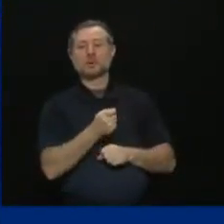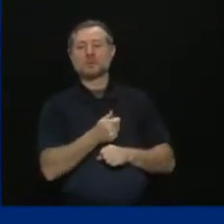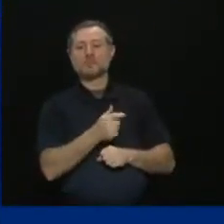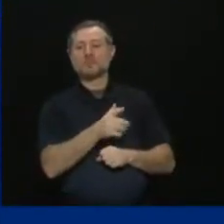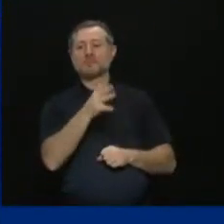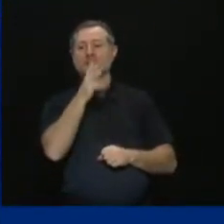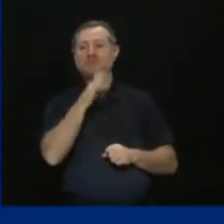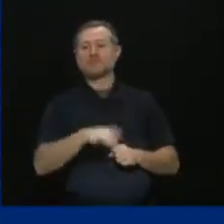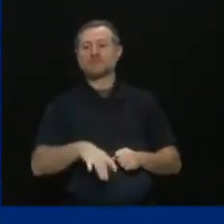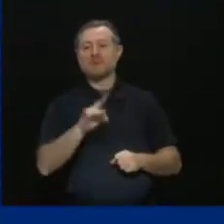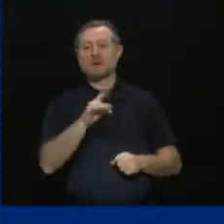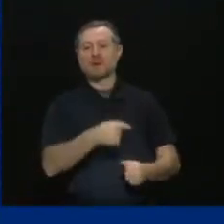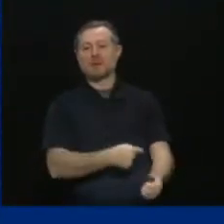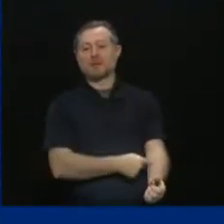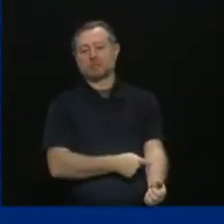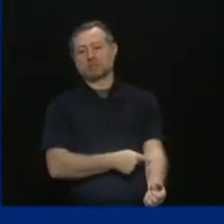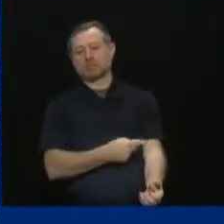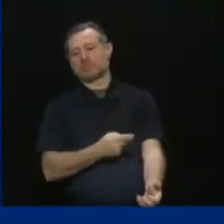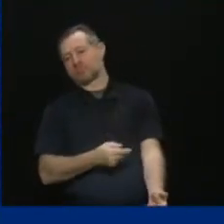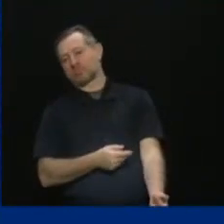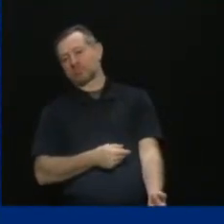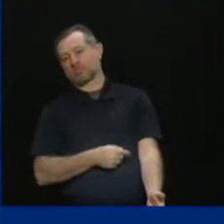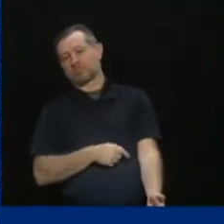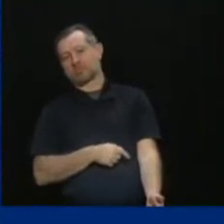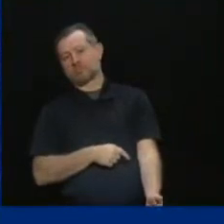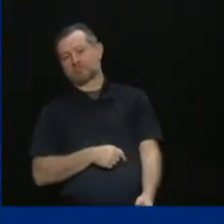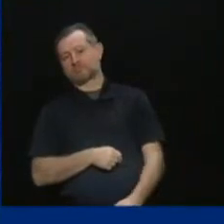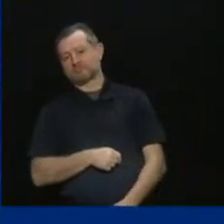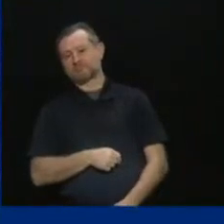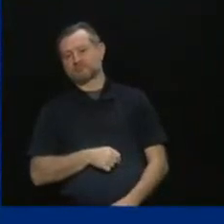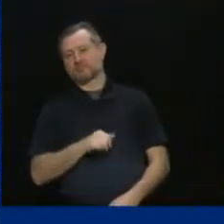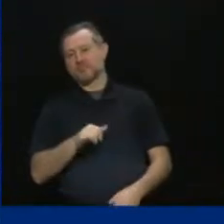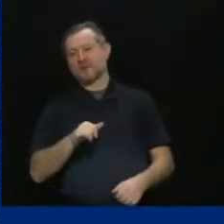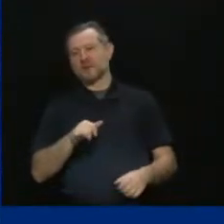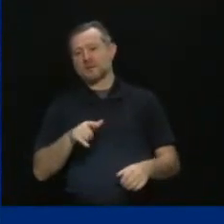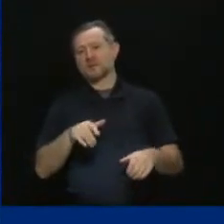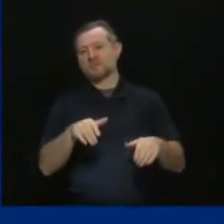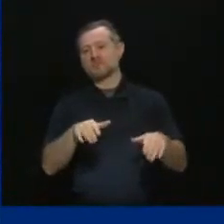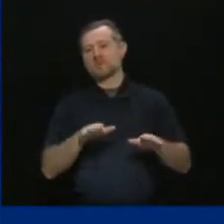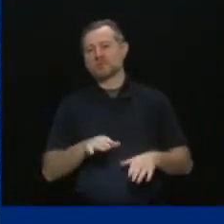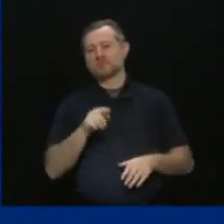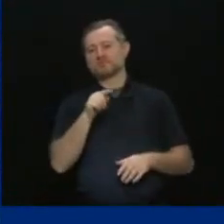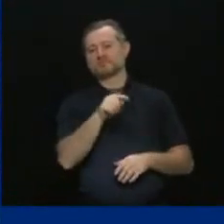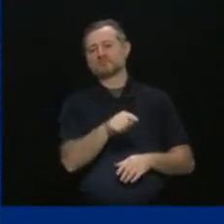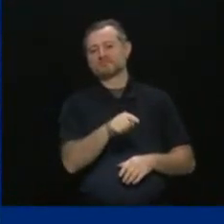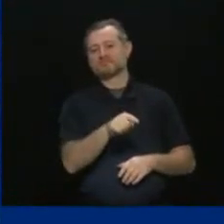in his arms, and we buried him a few days later after a wake that drew